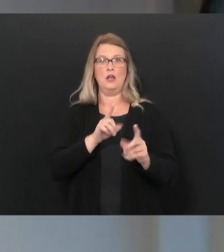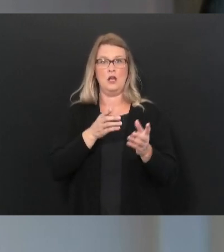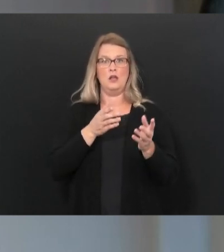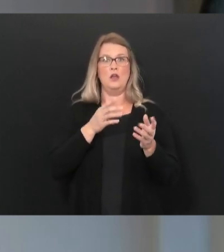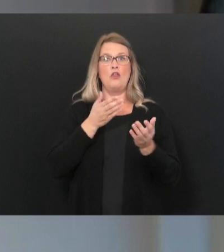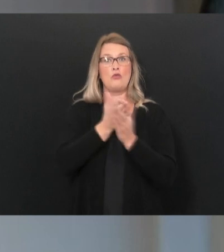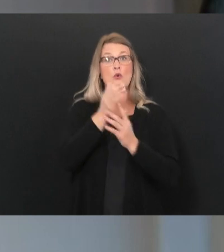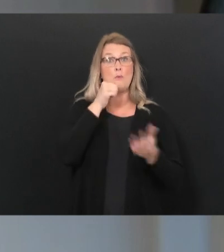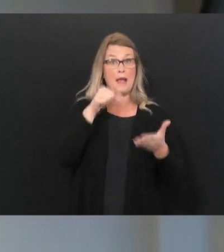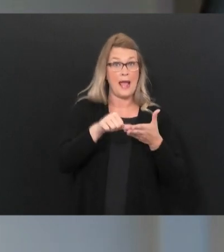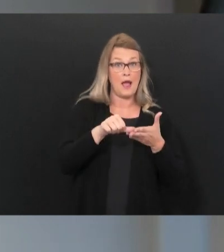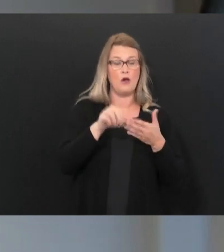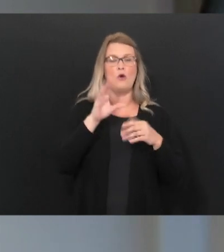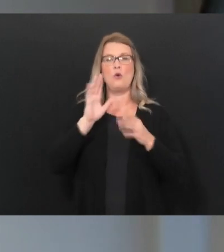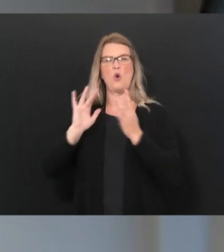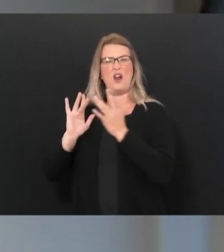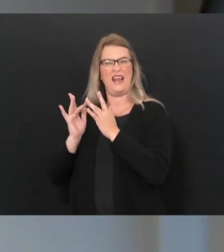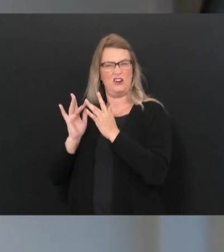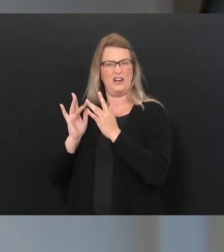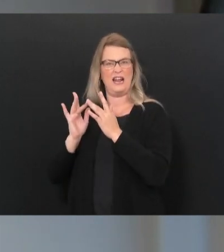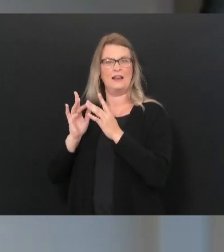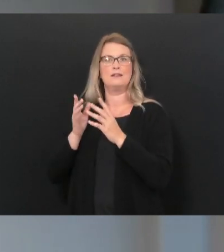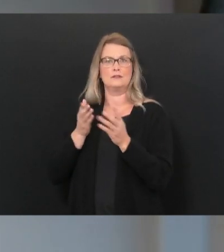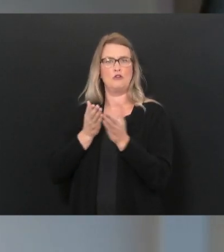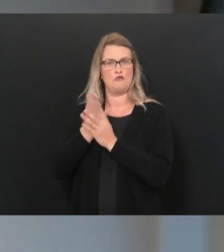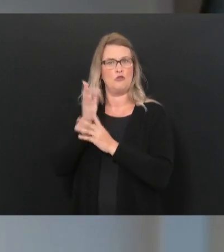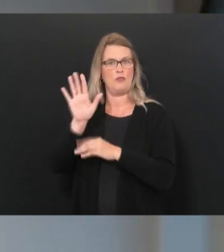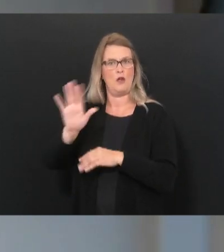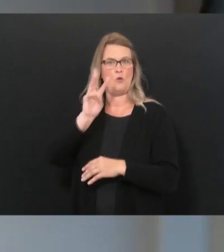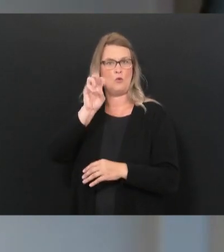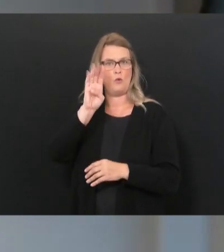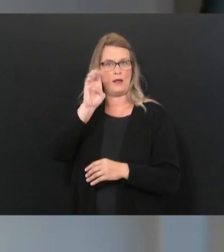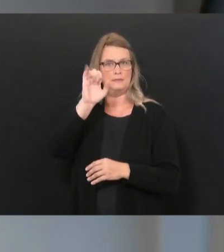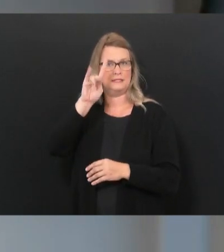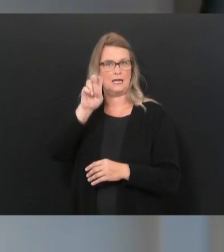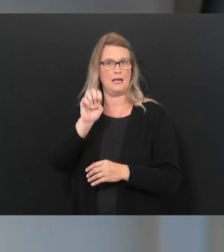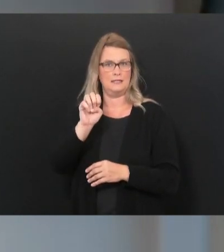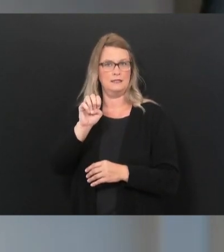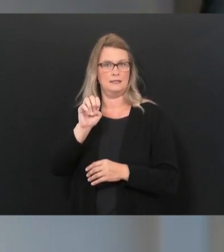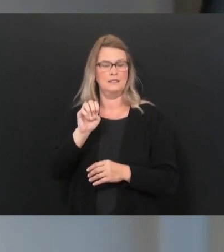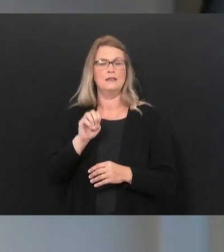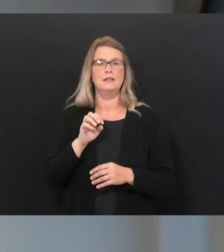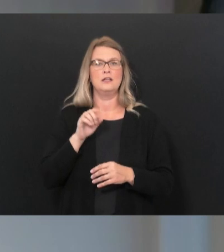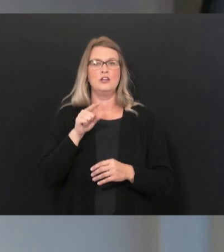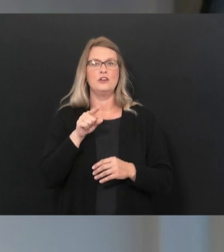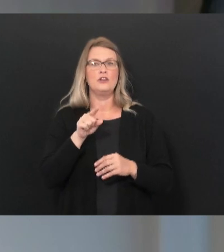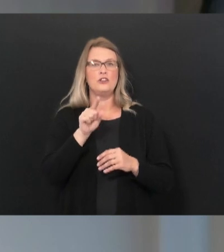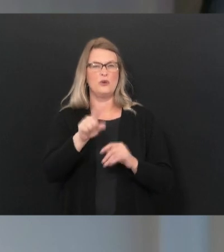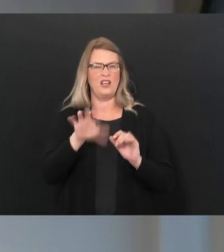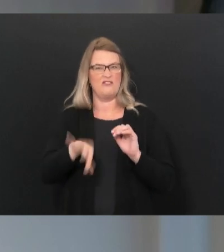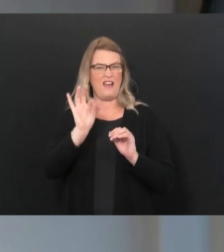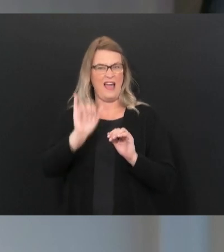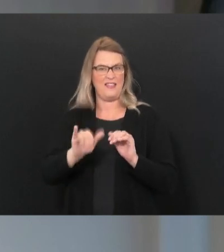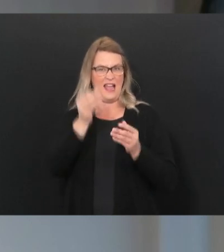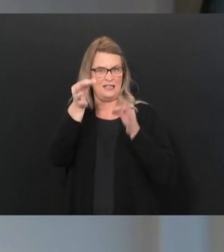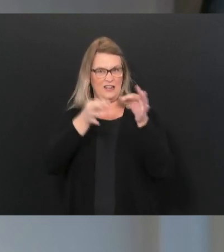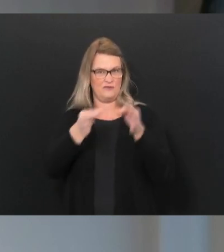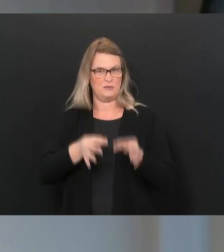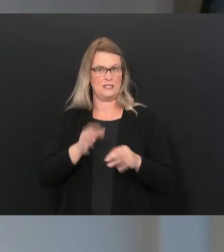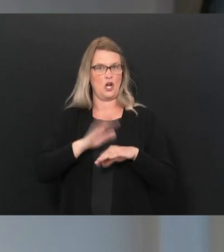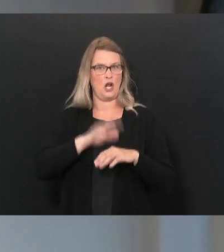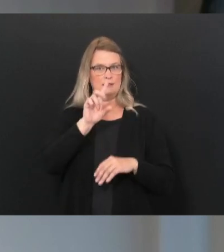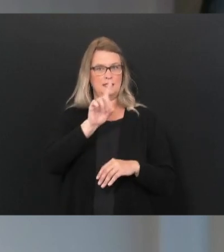by mail or online through the Vital Check system. And those ordering instructions are available on a link to the DHHR